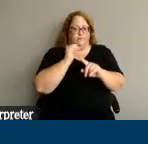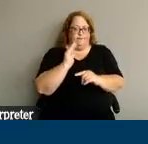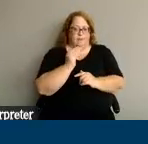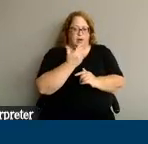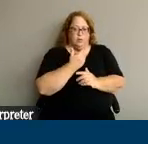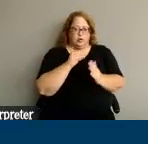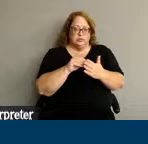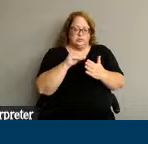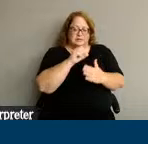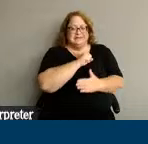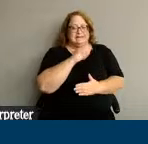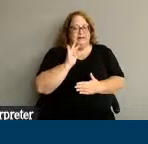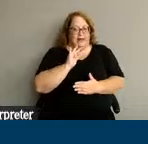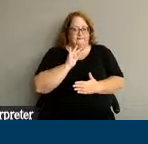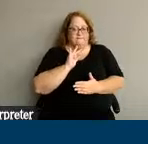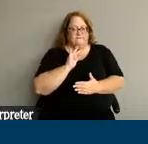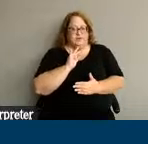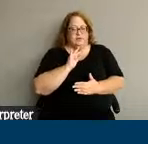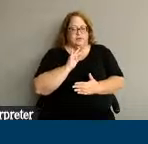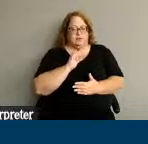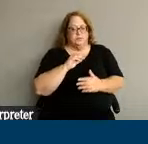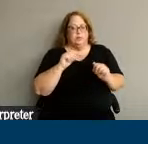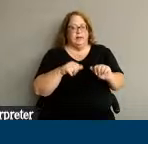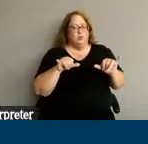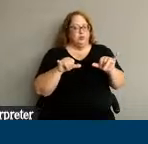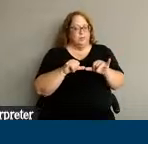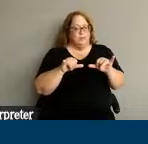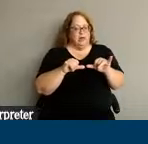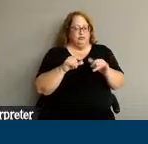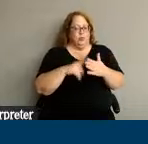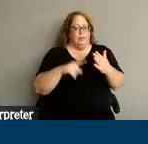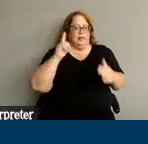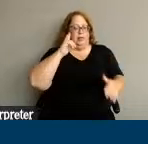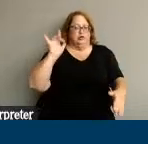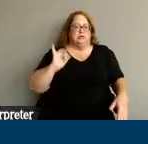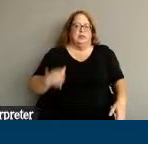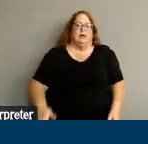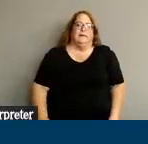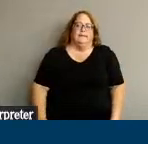staff to measure to some extent what that might look